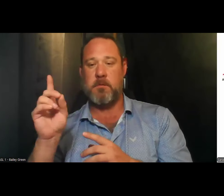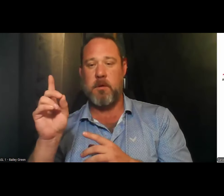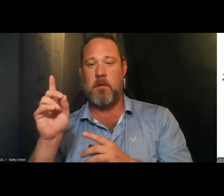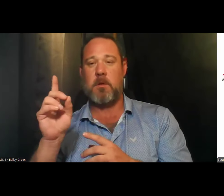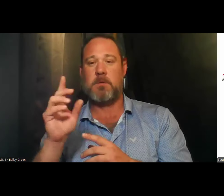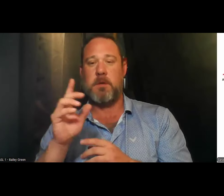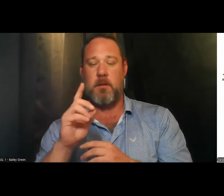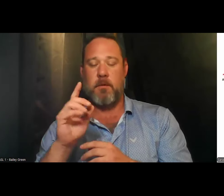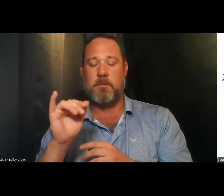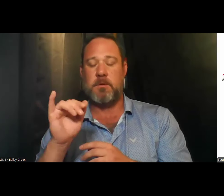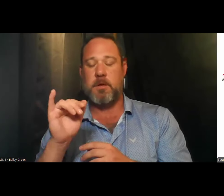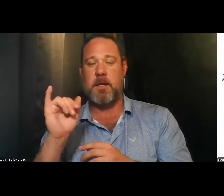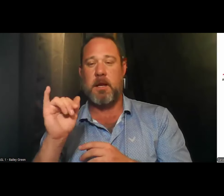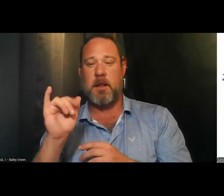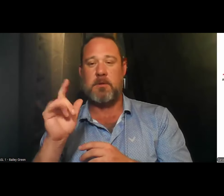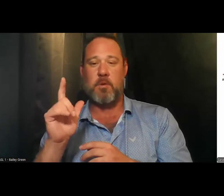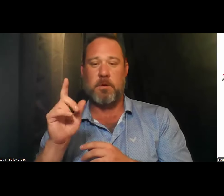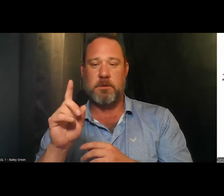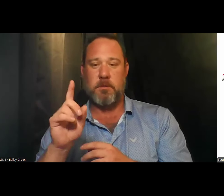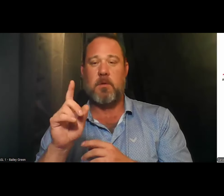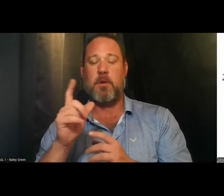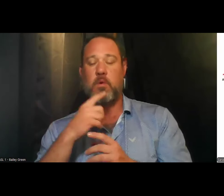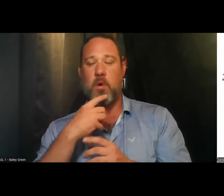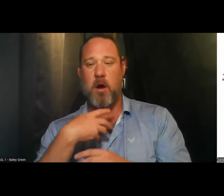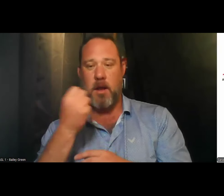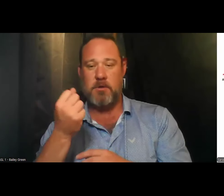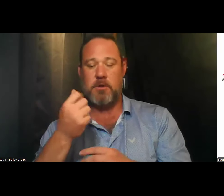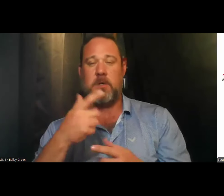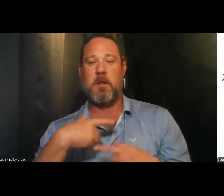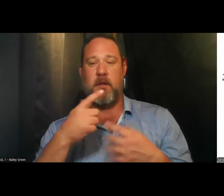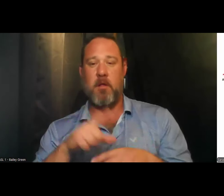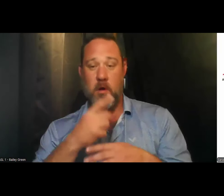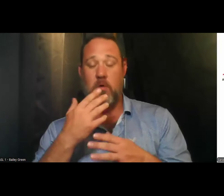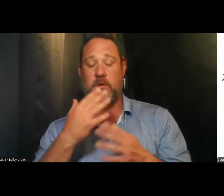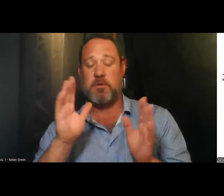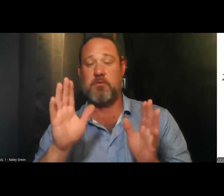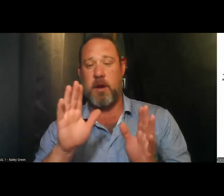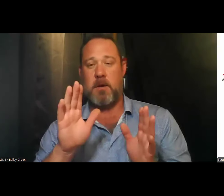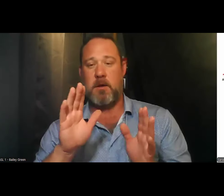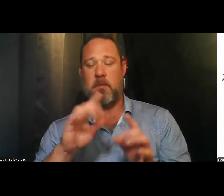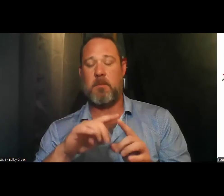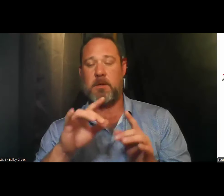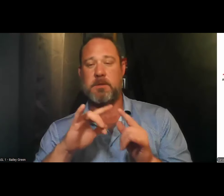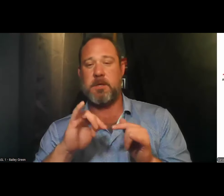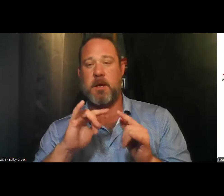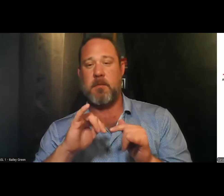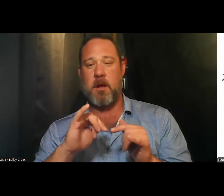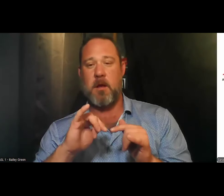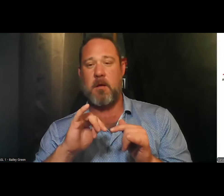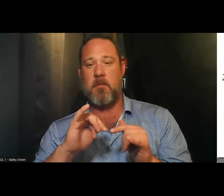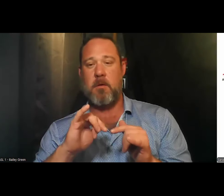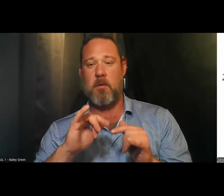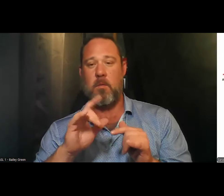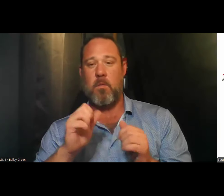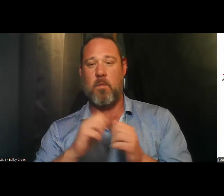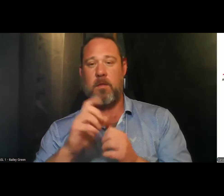and developmental disabilities, who are aging and living longer, which is great, but who also at the same time, particularly those with